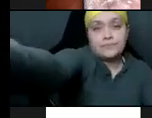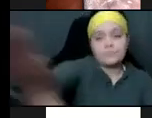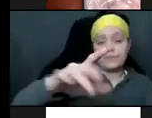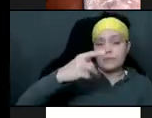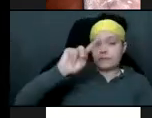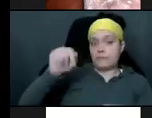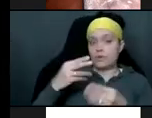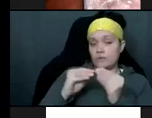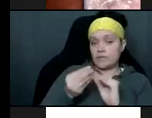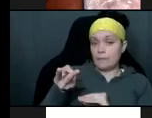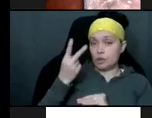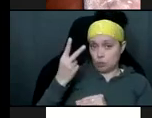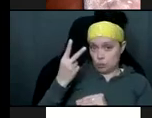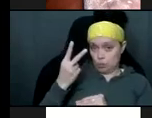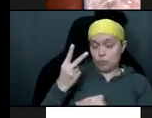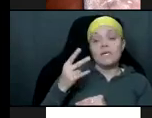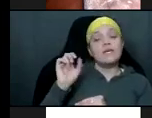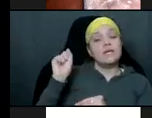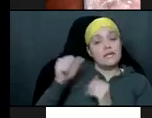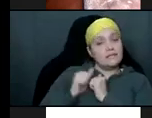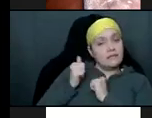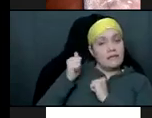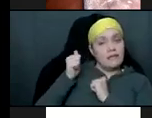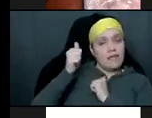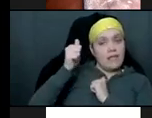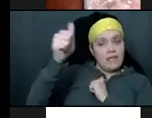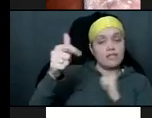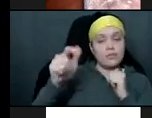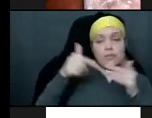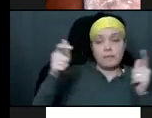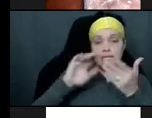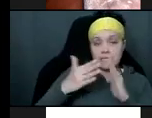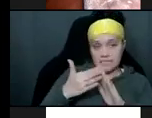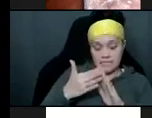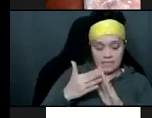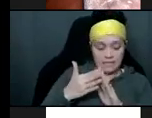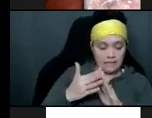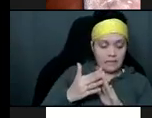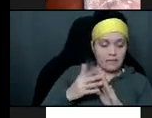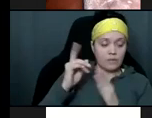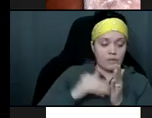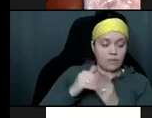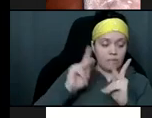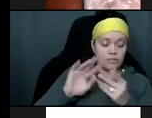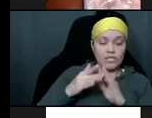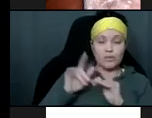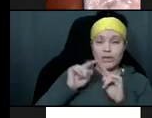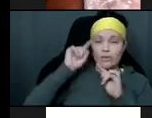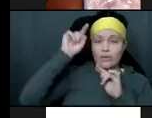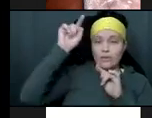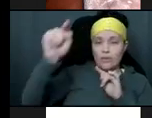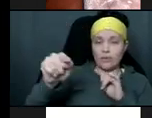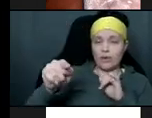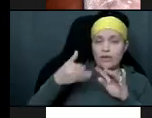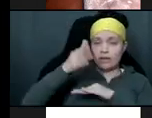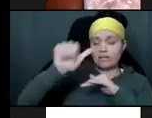2. And it is a long way to another big city, a 1,000,000-person city. You either have to go all the way across